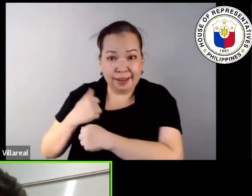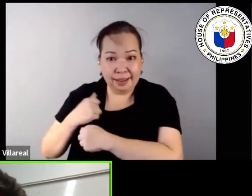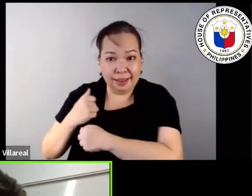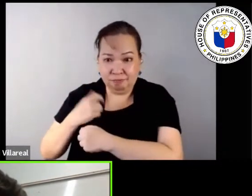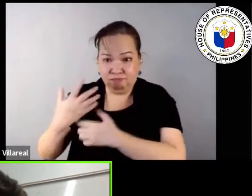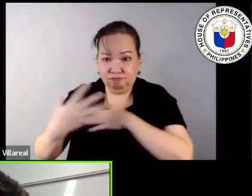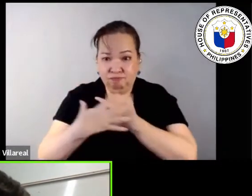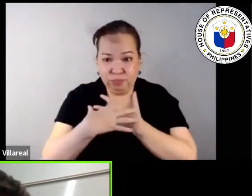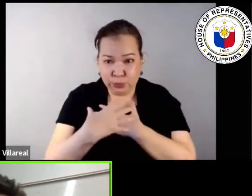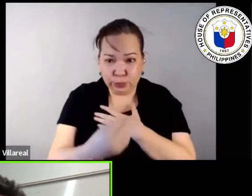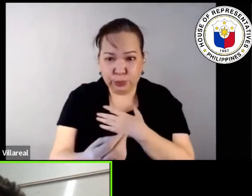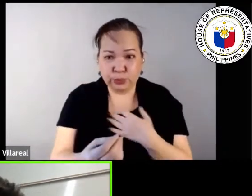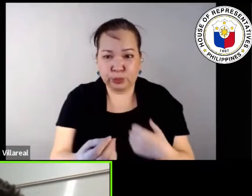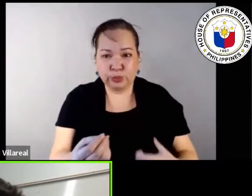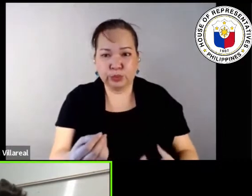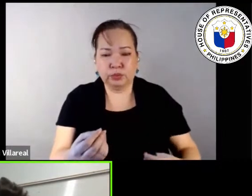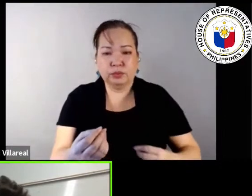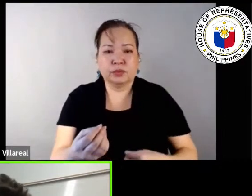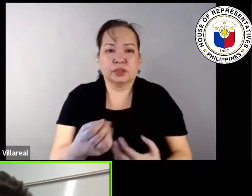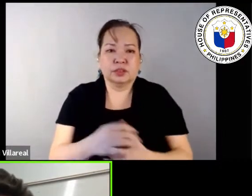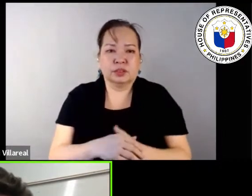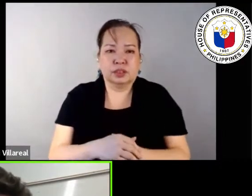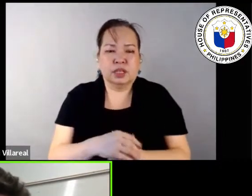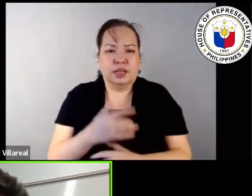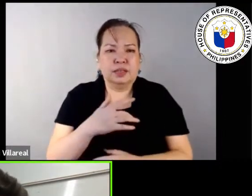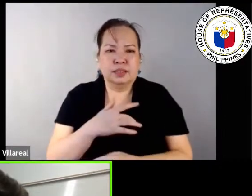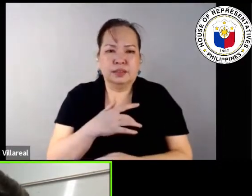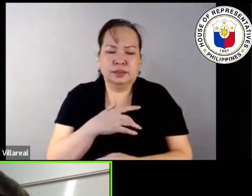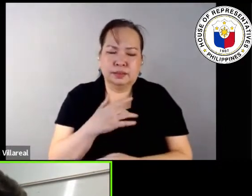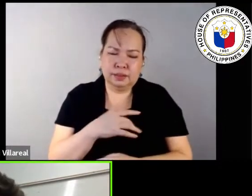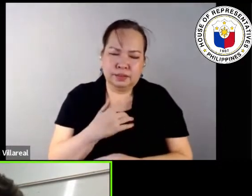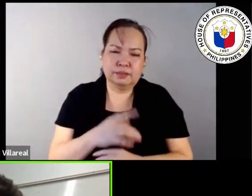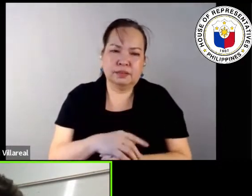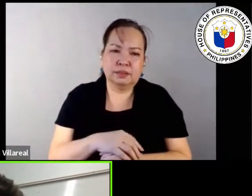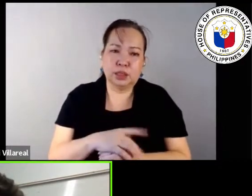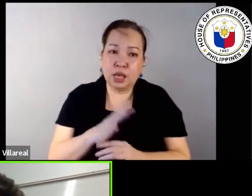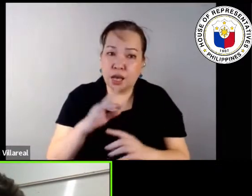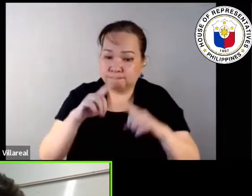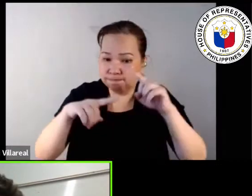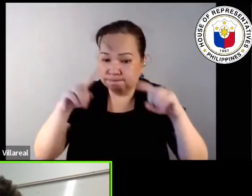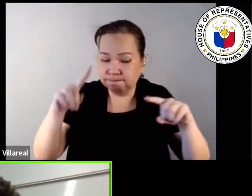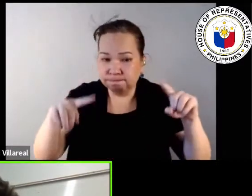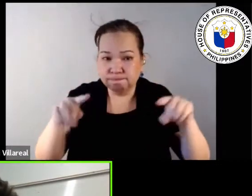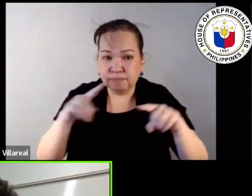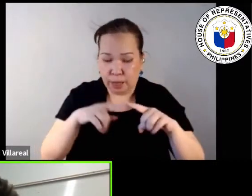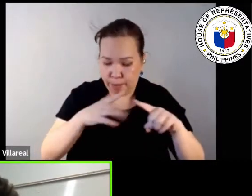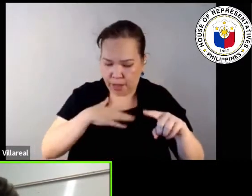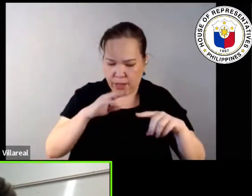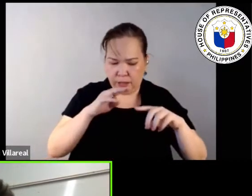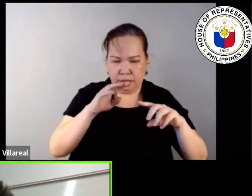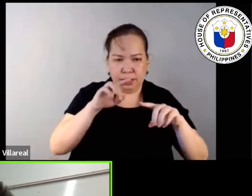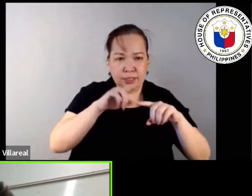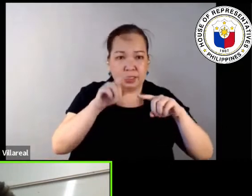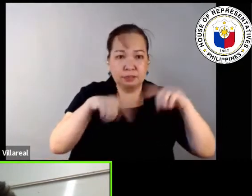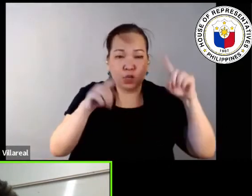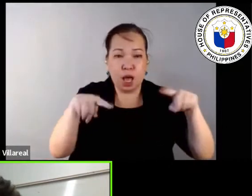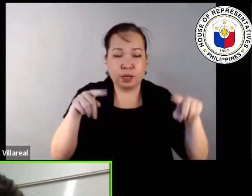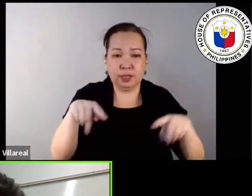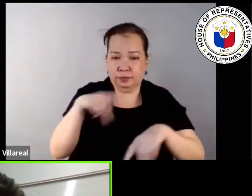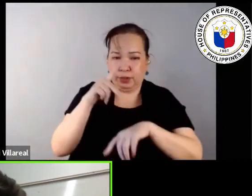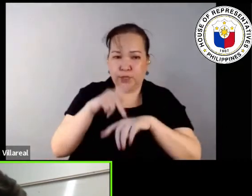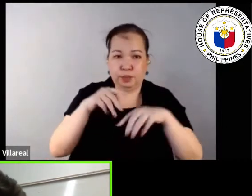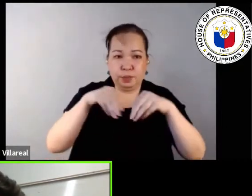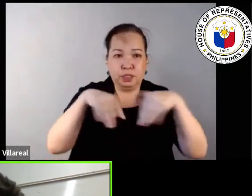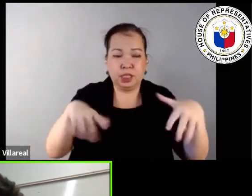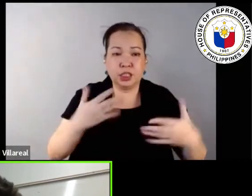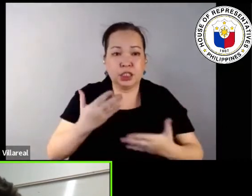my birth country did, Canada. And the Multilingual Philippines Network suggests that